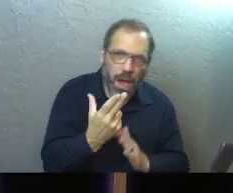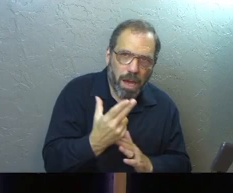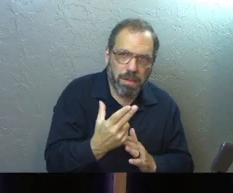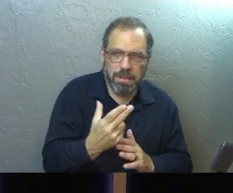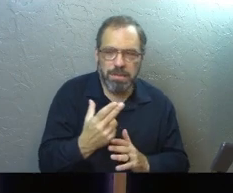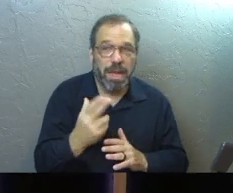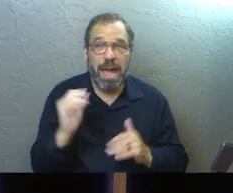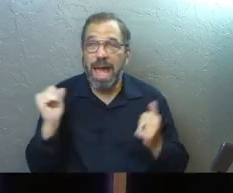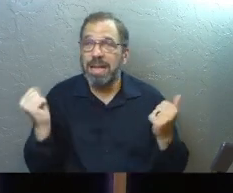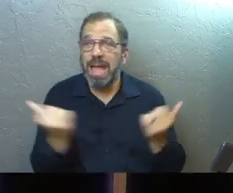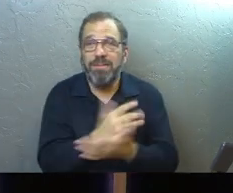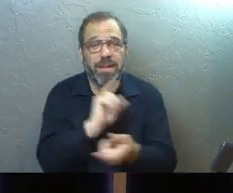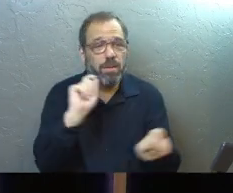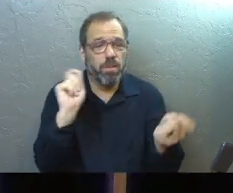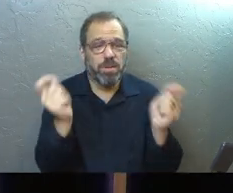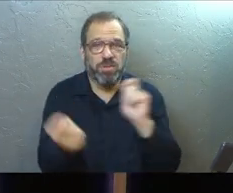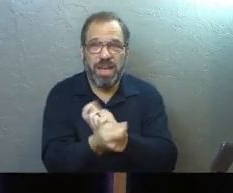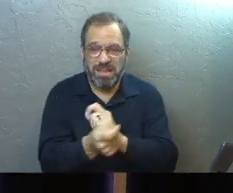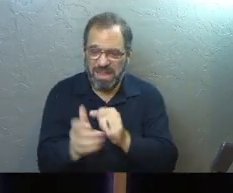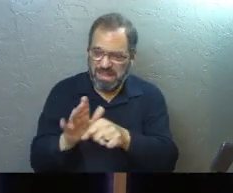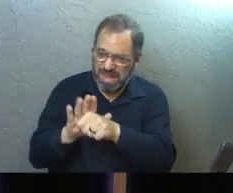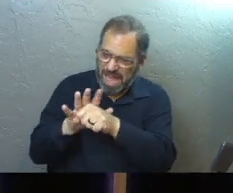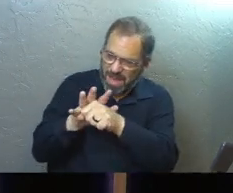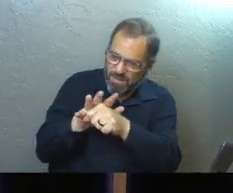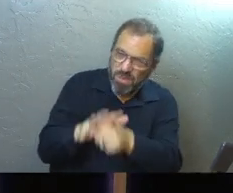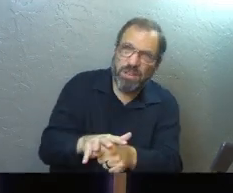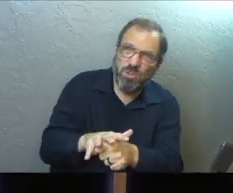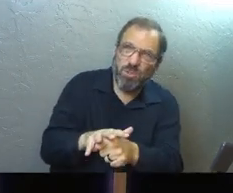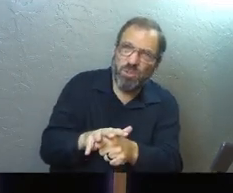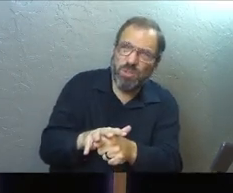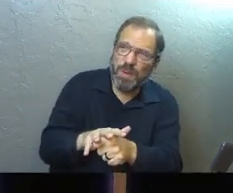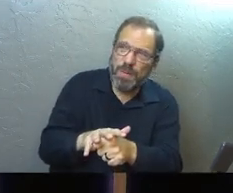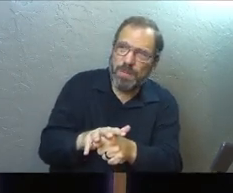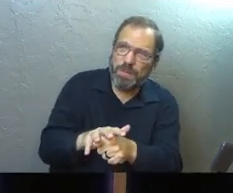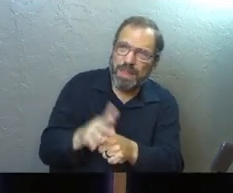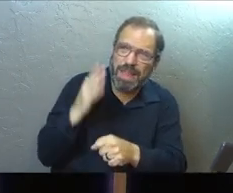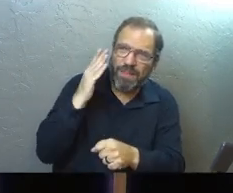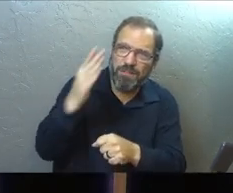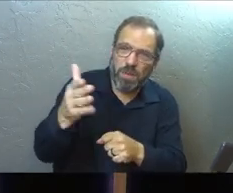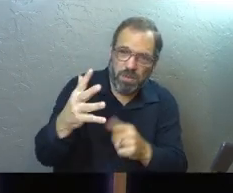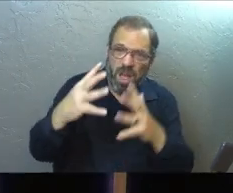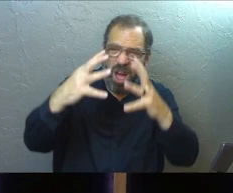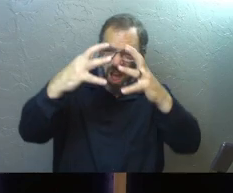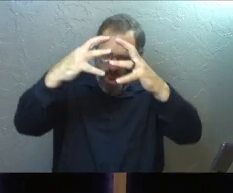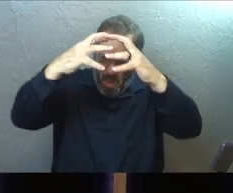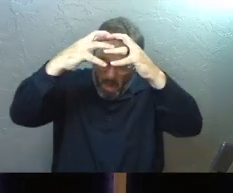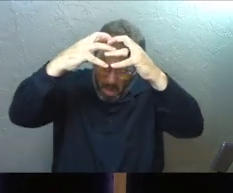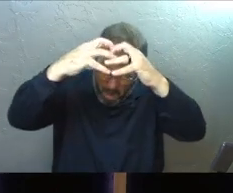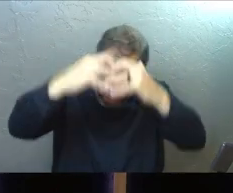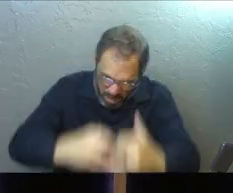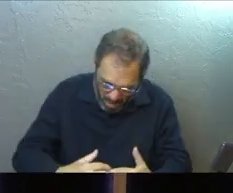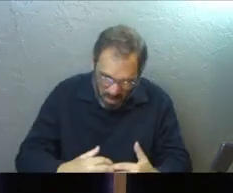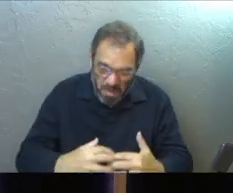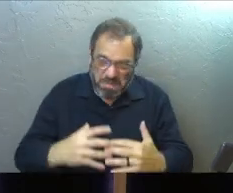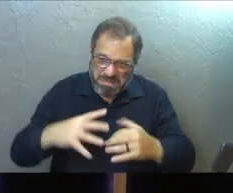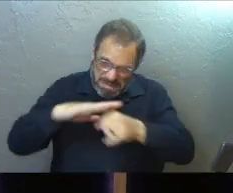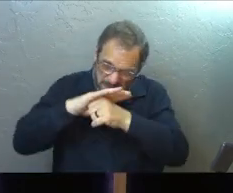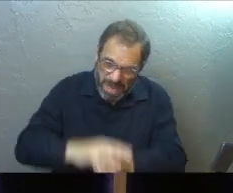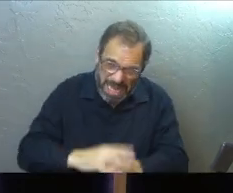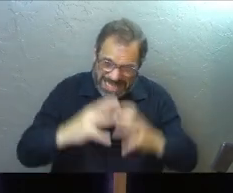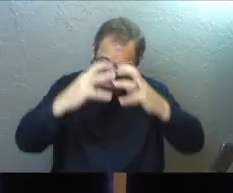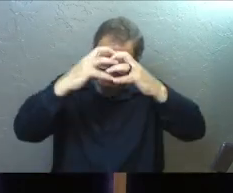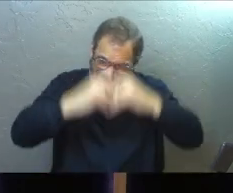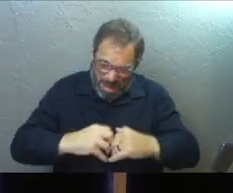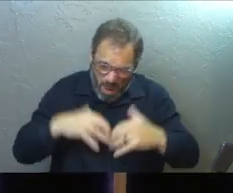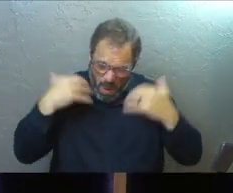and everything will change. And because that pressure of that future, when it all comes crashing down, because the pressure of that